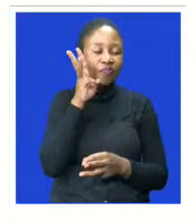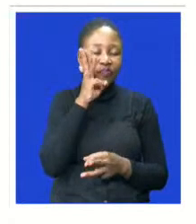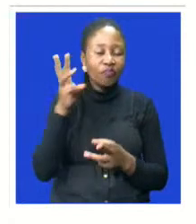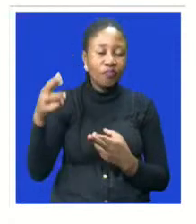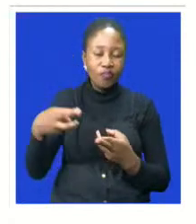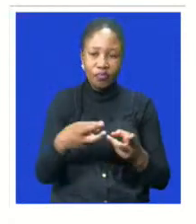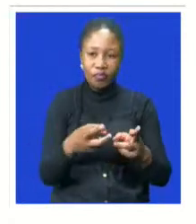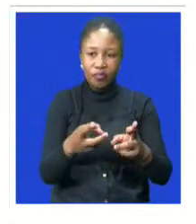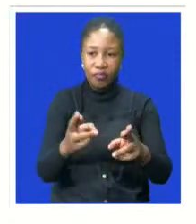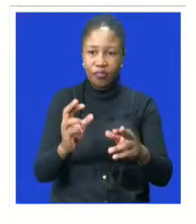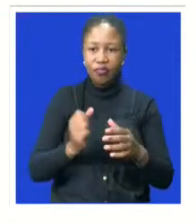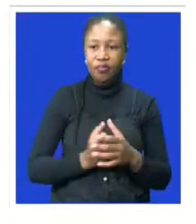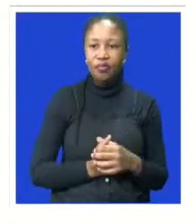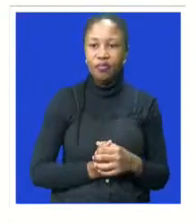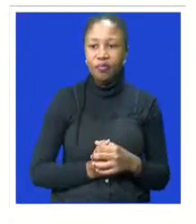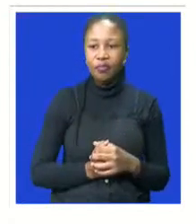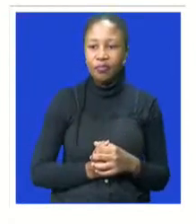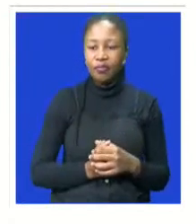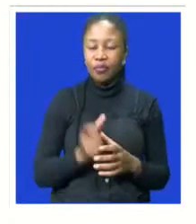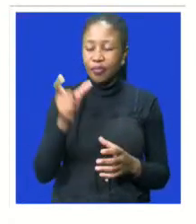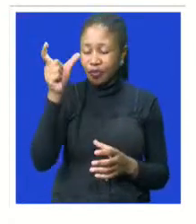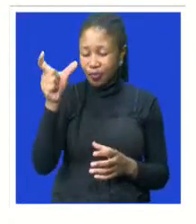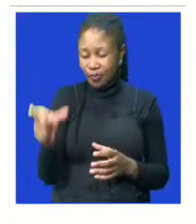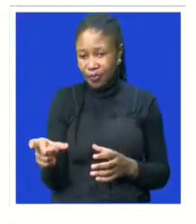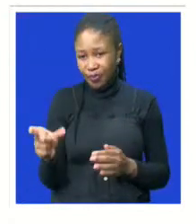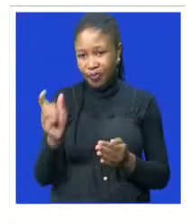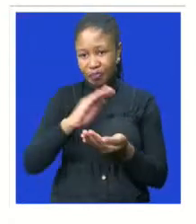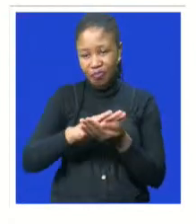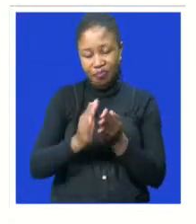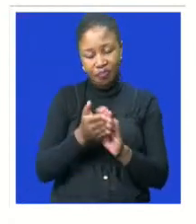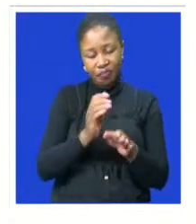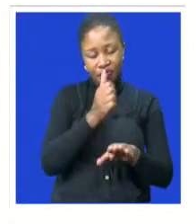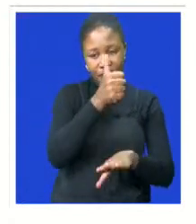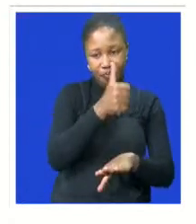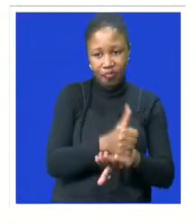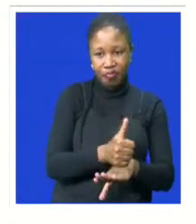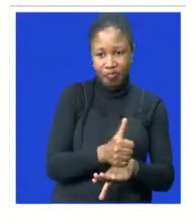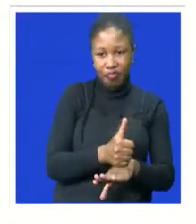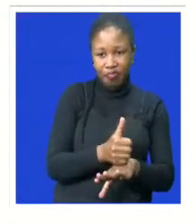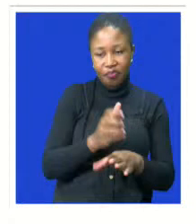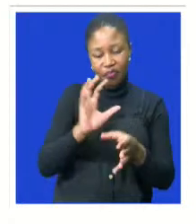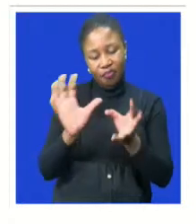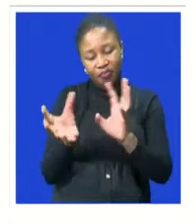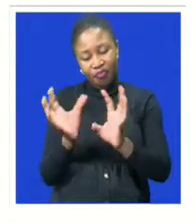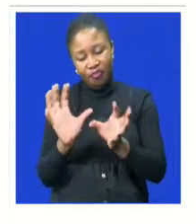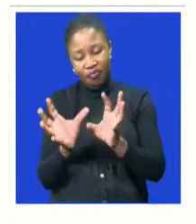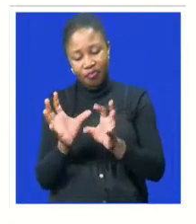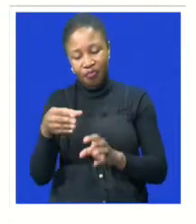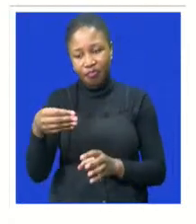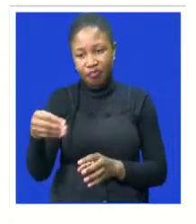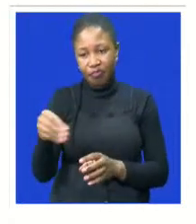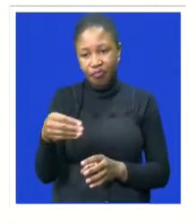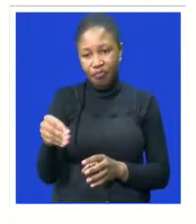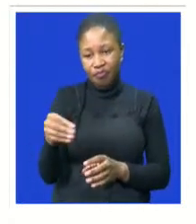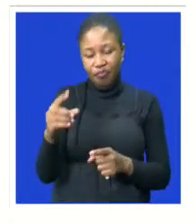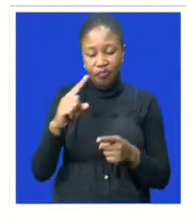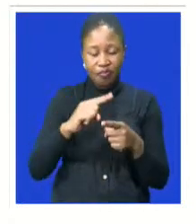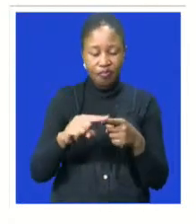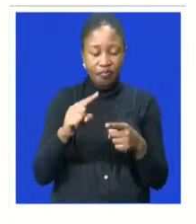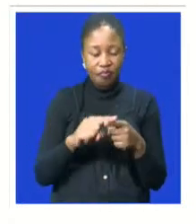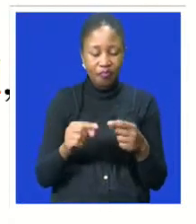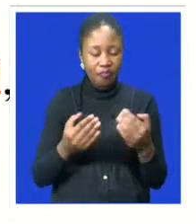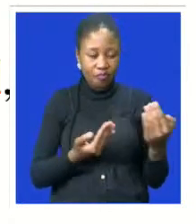a chair, ball, paper, and dolls. Those are the man-made. Those are